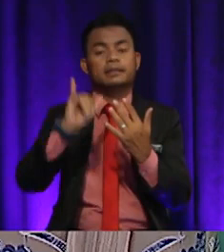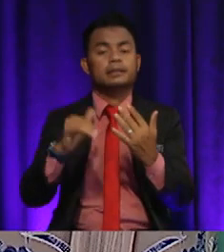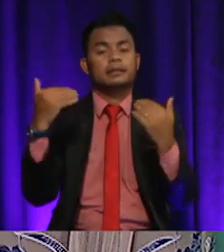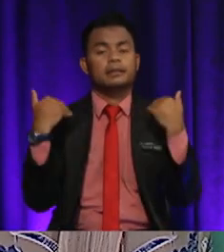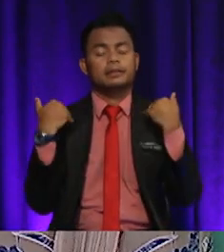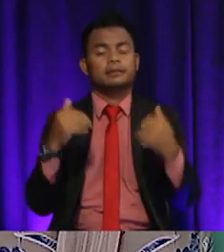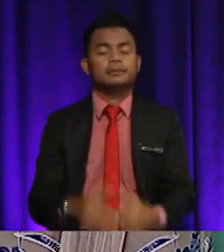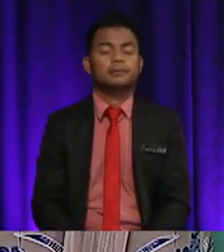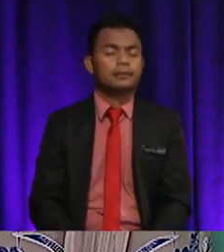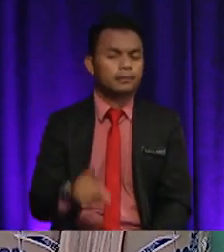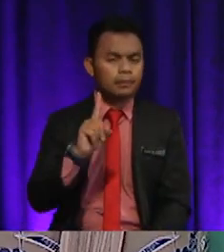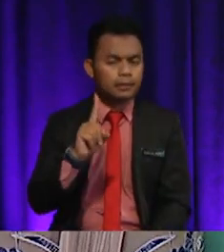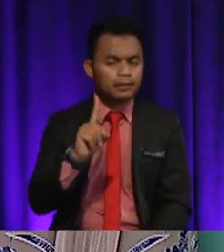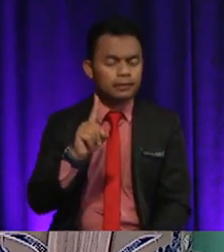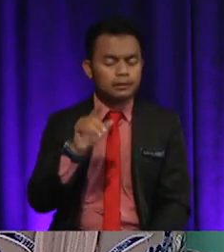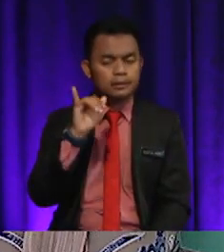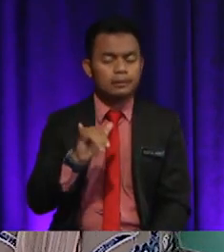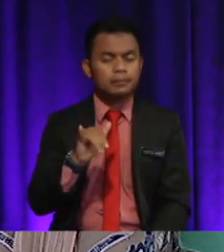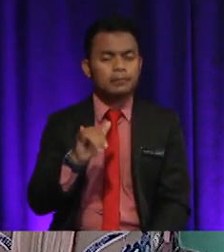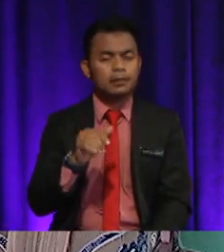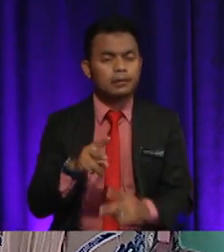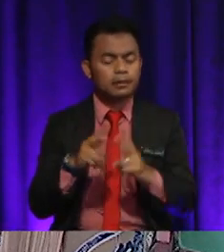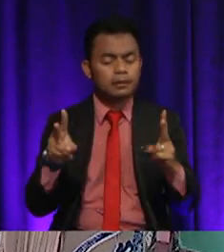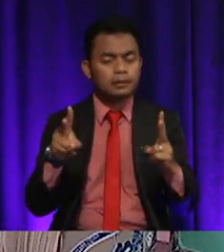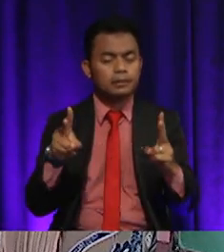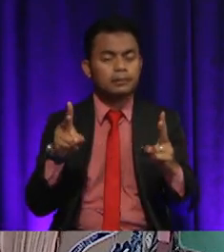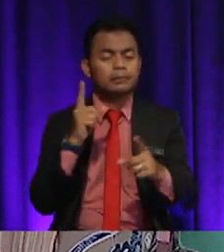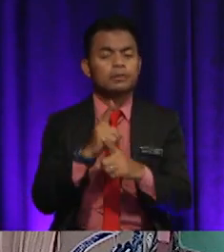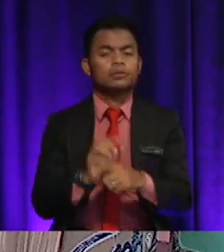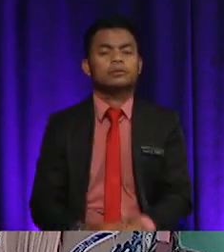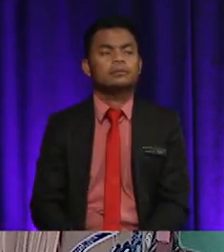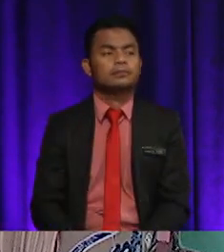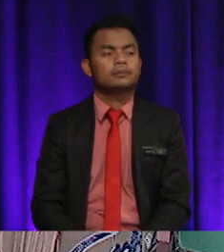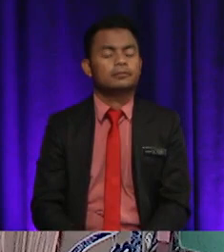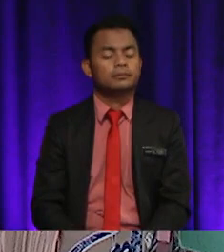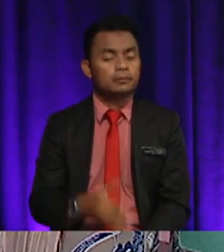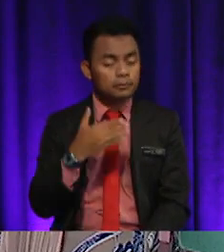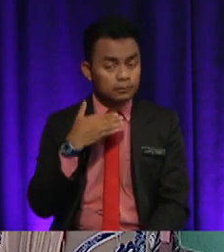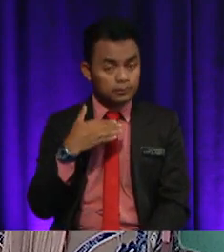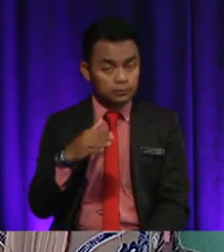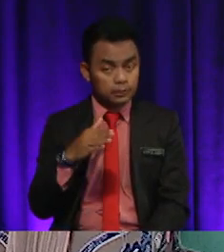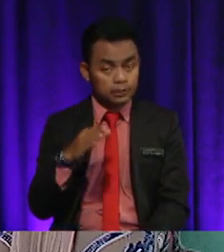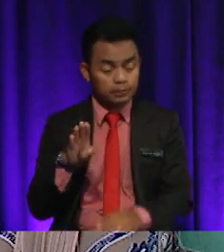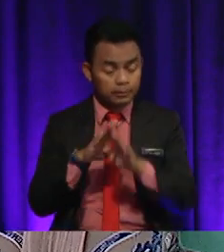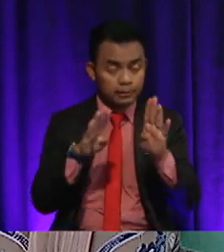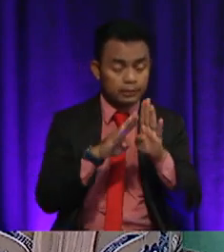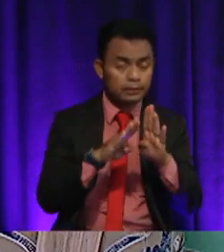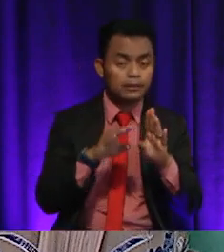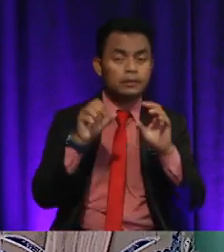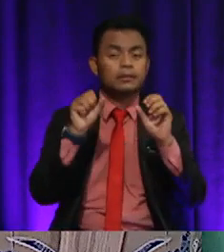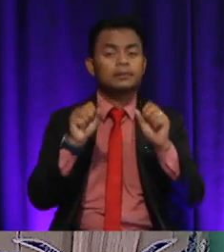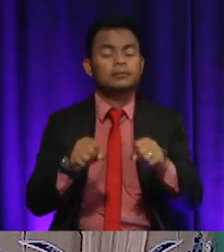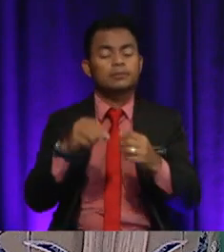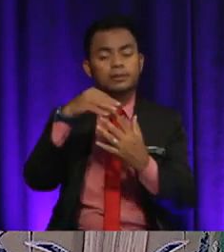Which one is the closest to the answer? Okay, once you have compared them, then you pick the